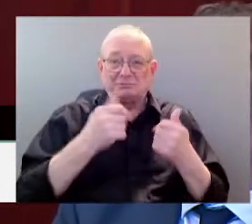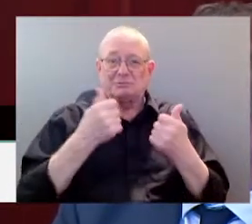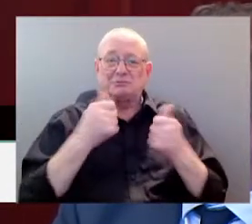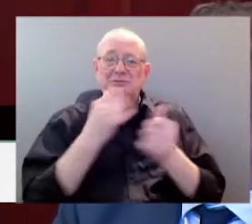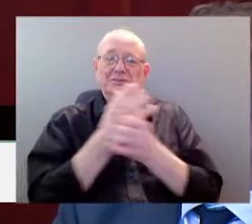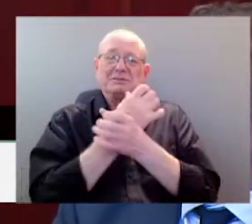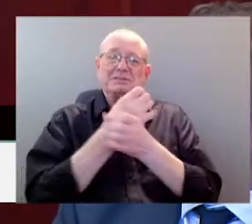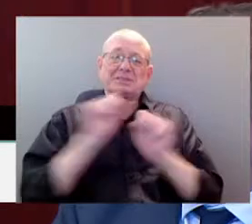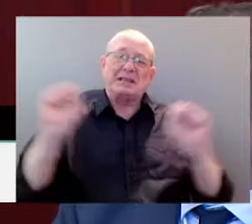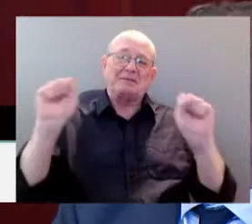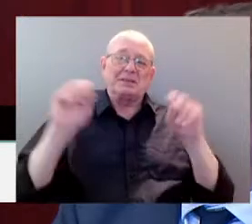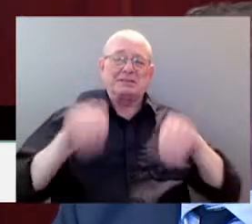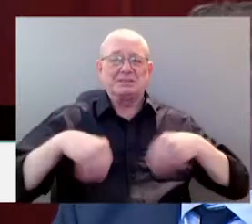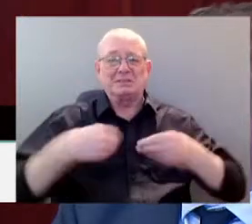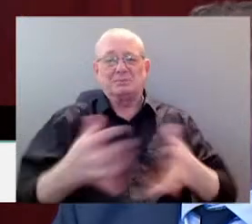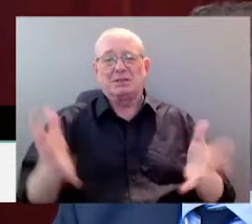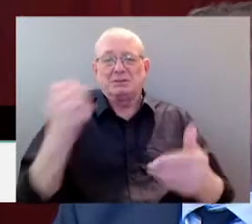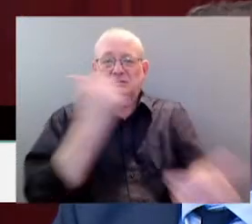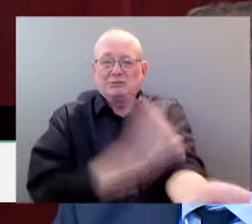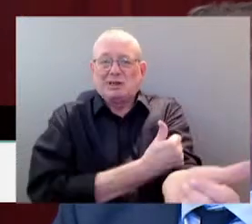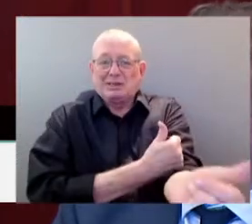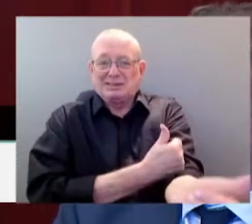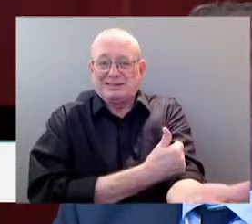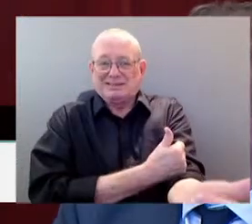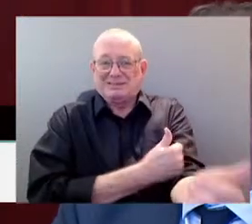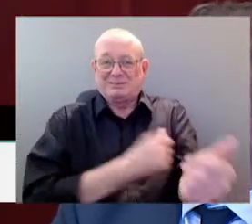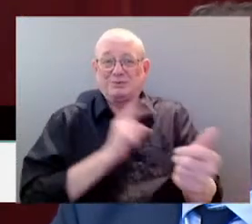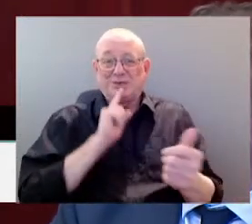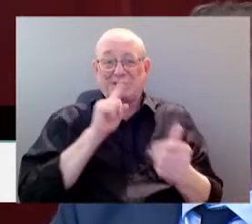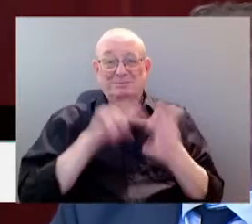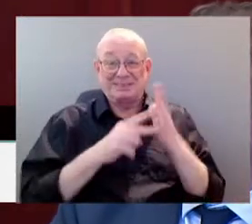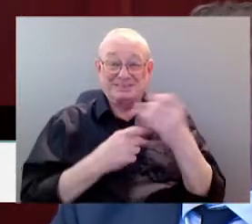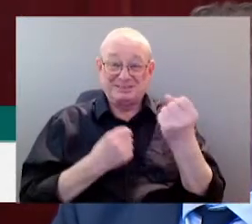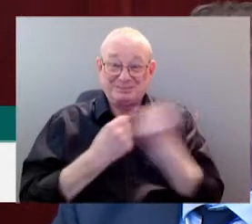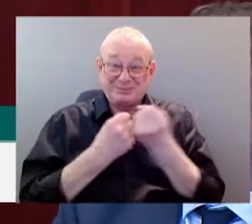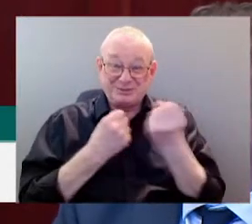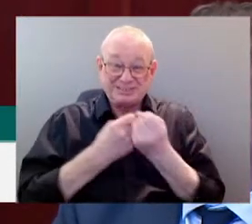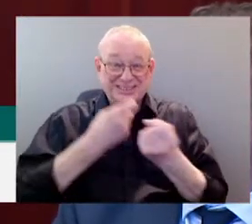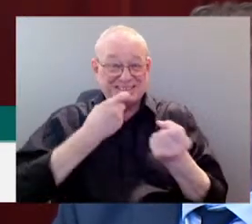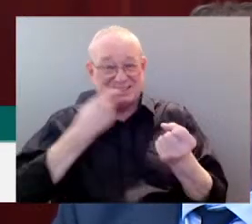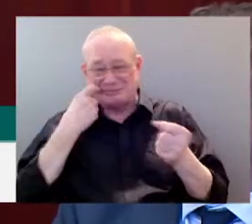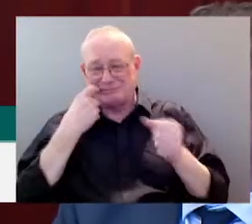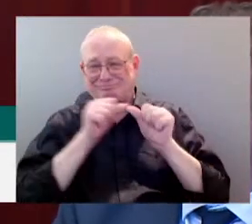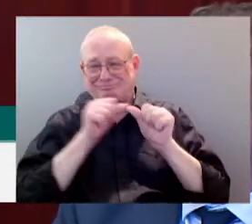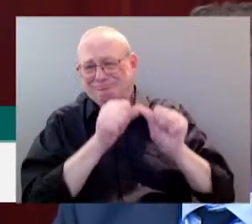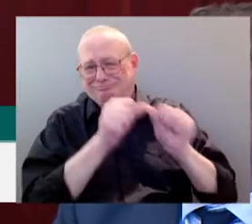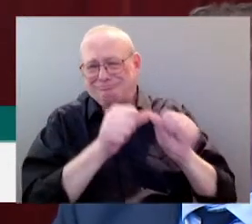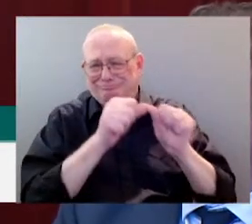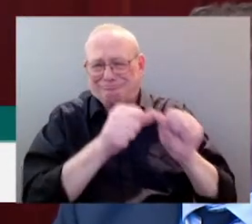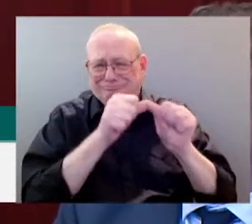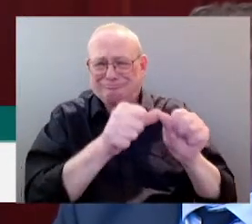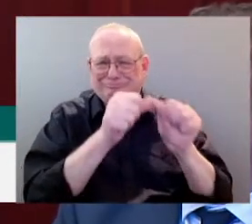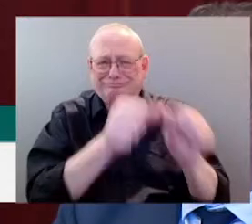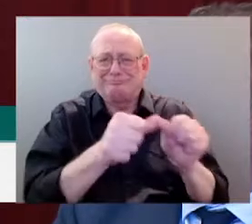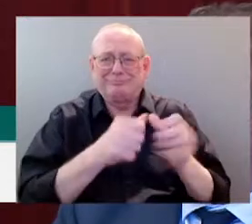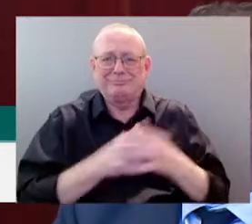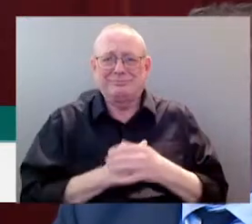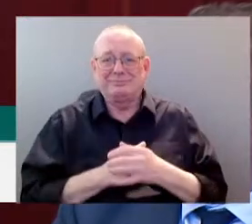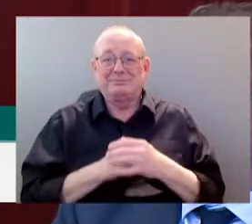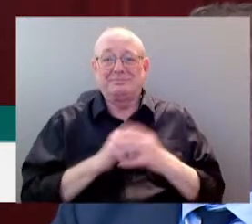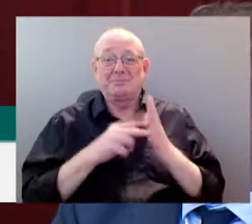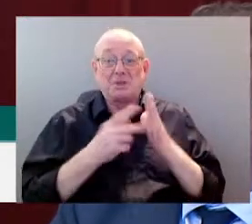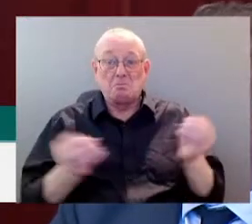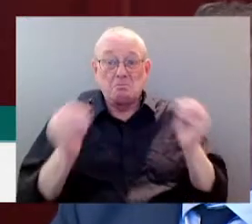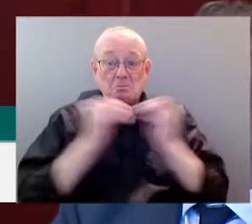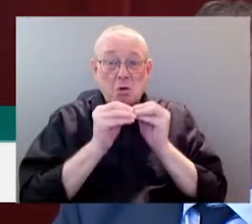more than a facilitation of ongoing addiction that is lining the pockets of drug dealers and flooding communities with highly addictive opioids to